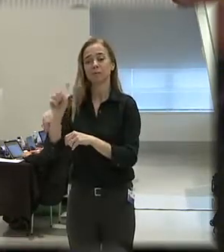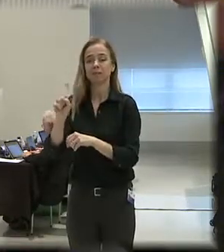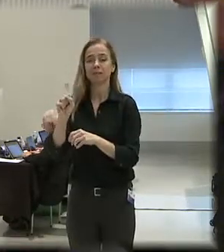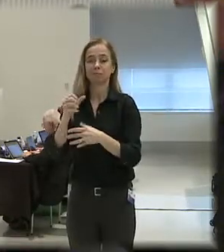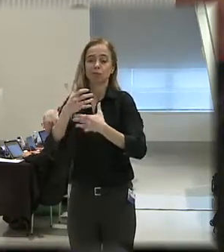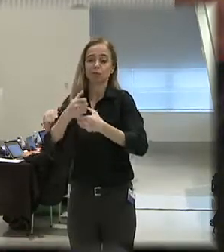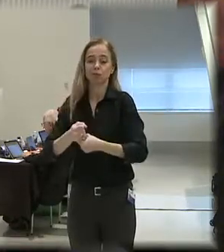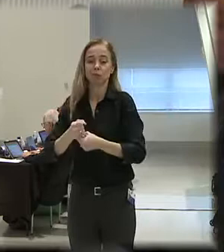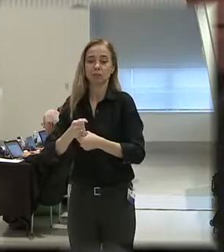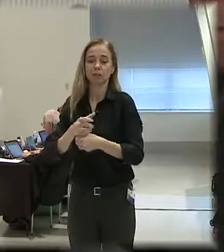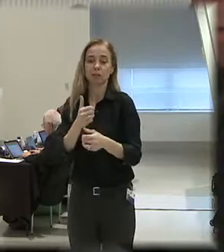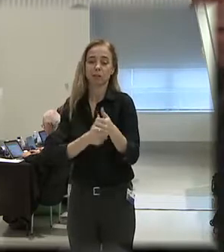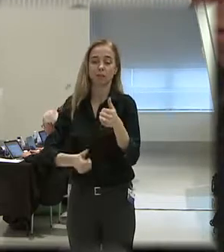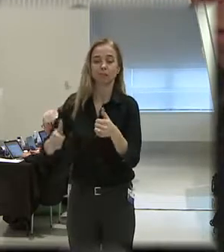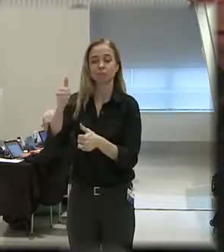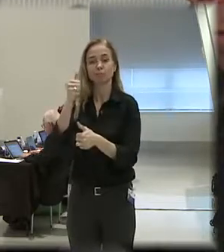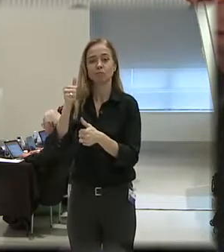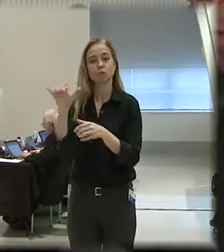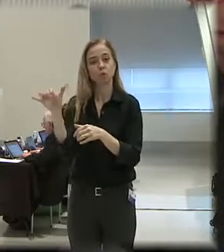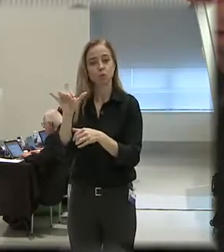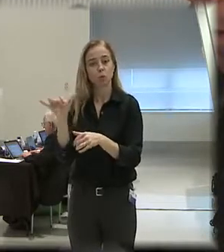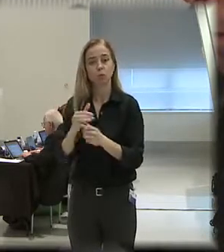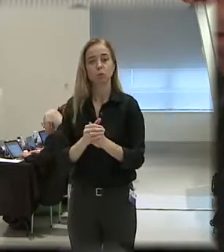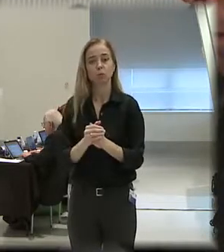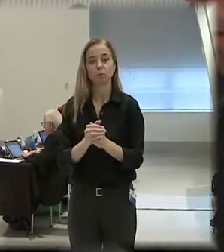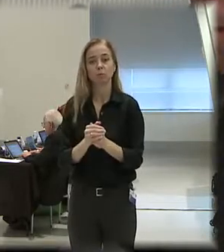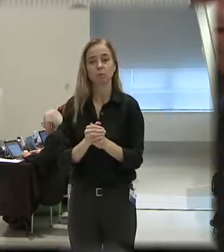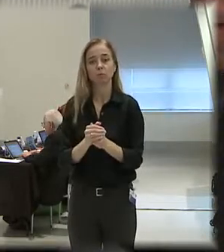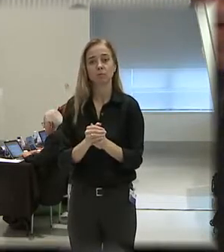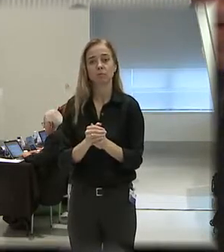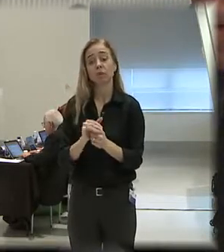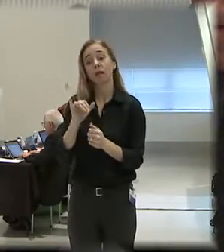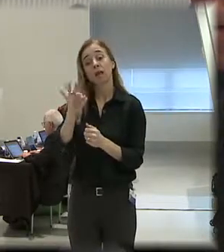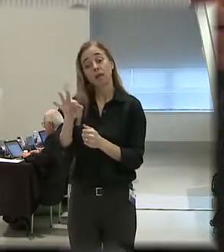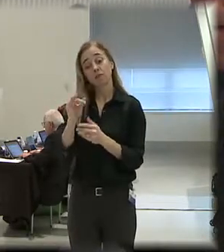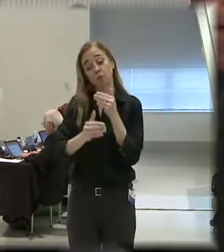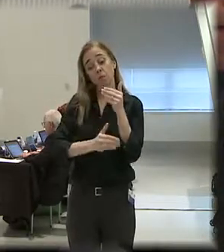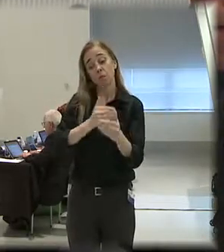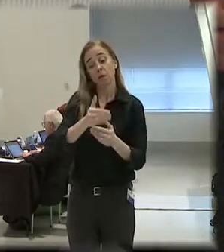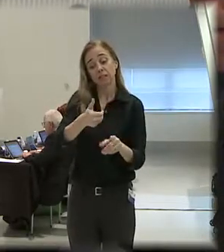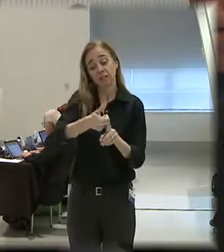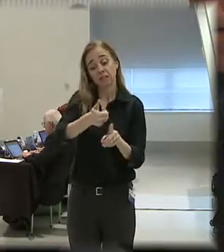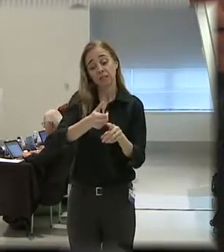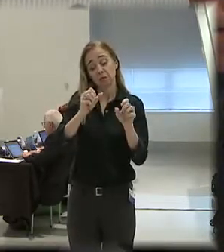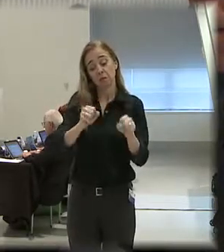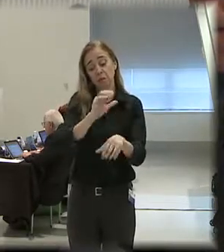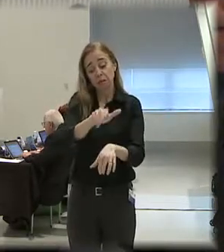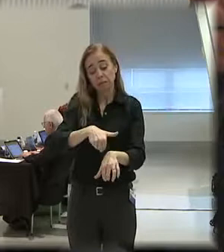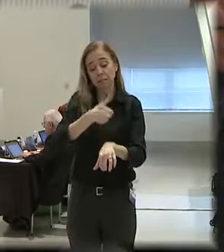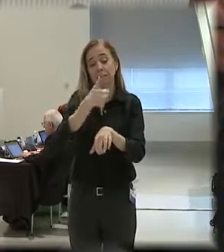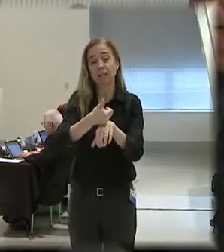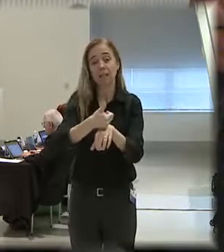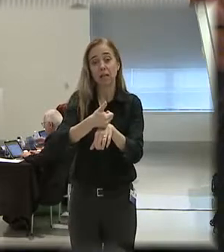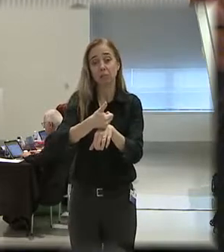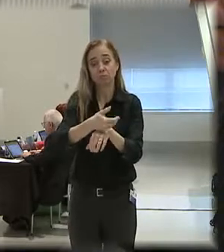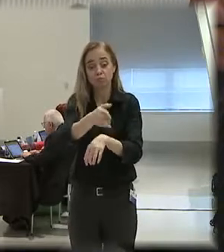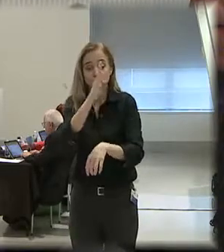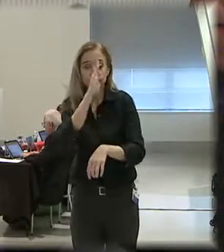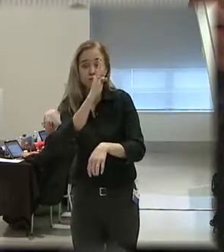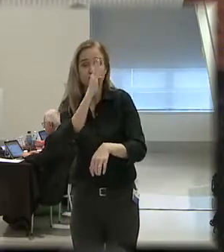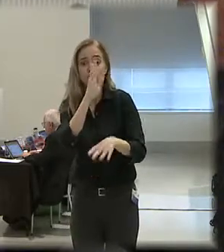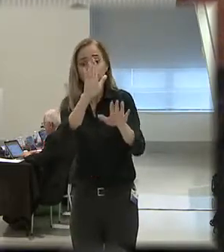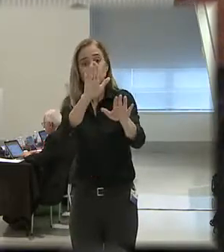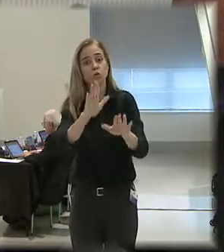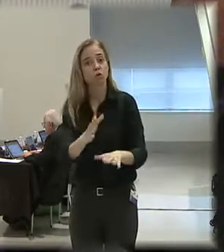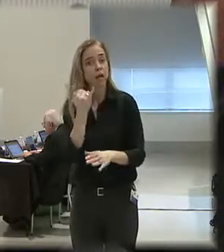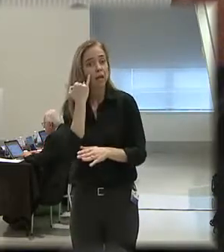administration. So if the process could be set up correctly, I think it's a very good idea.